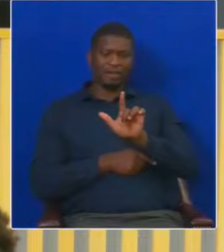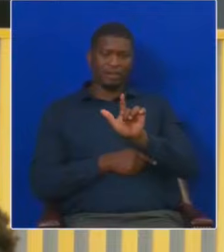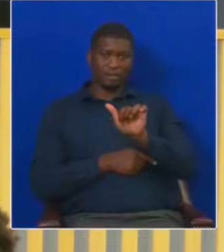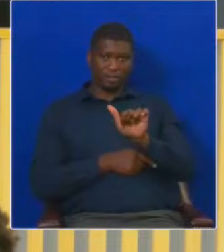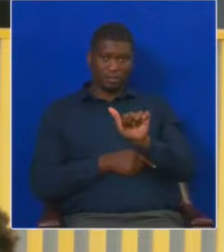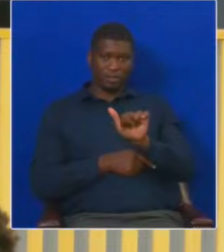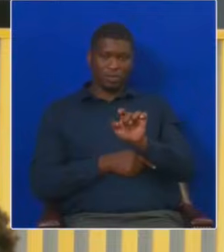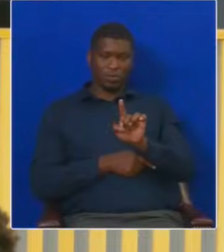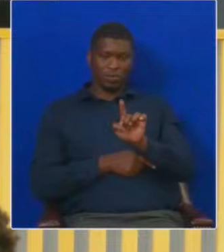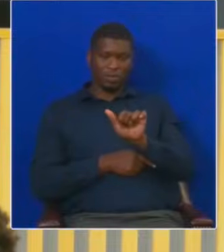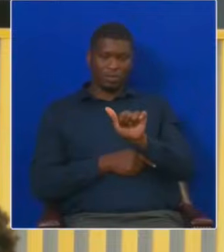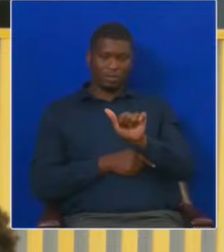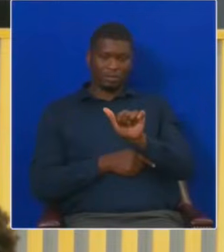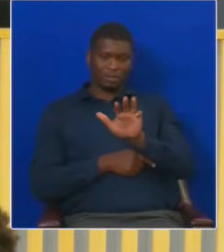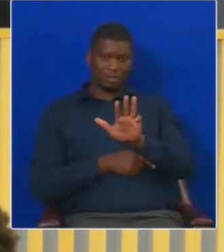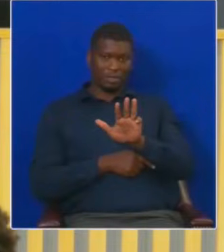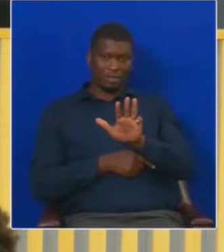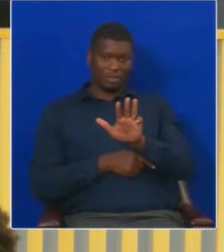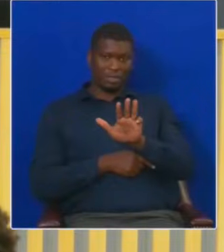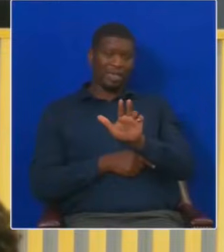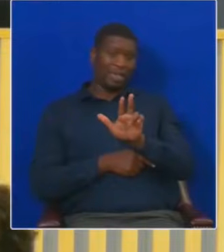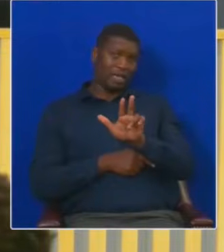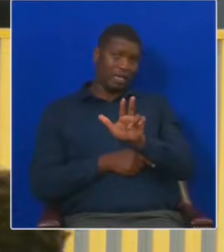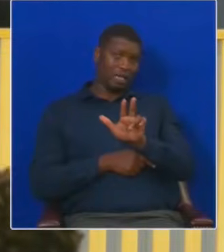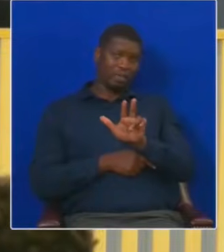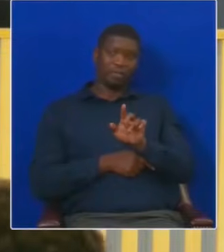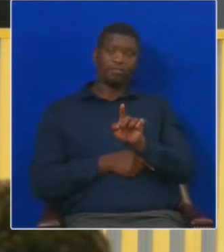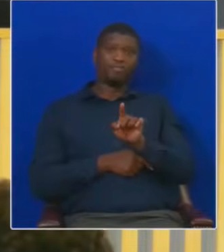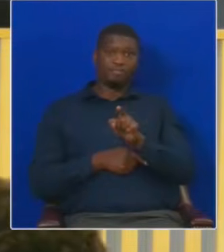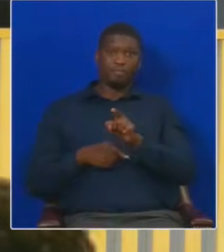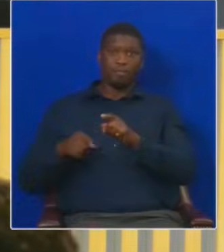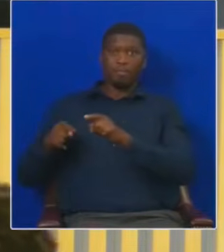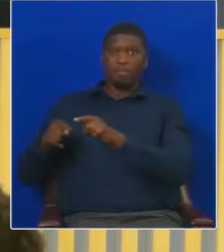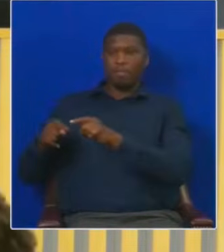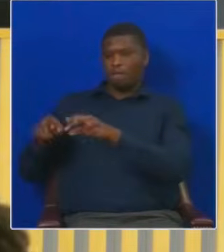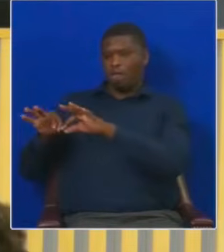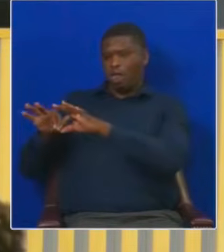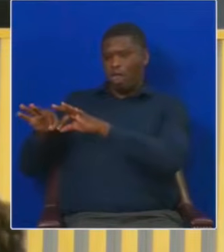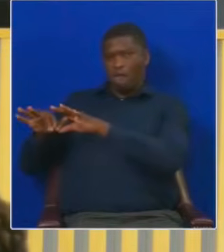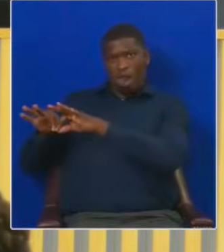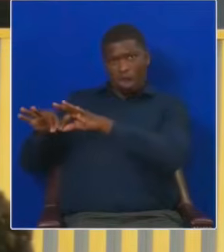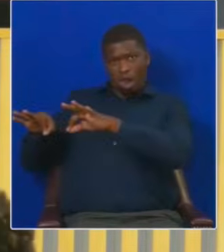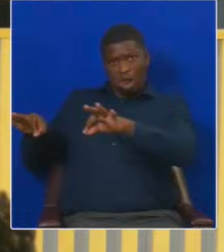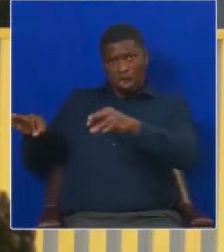576-168, sealed in a forensic seal bag number PAD